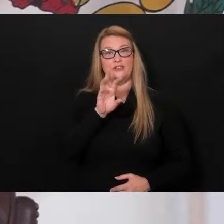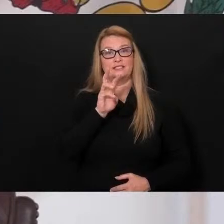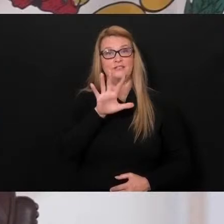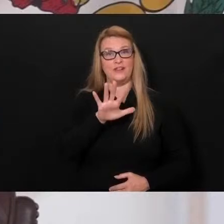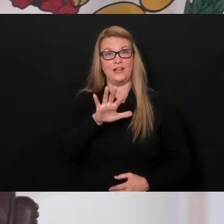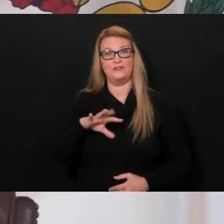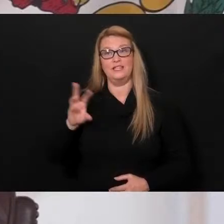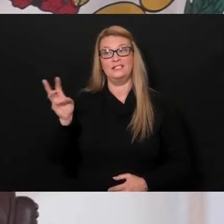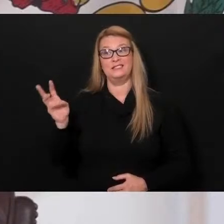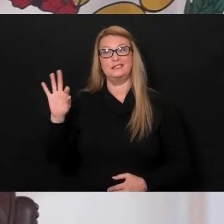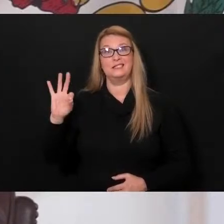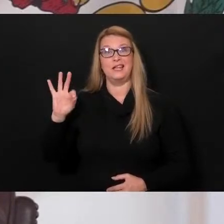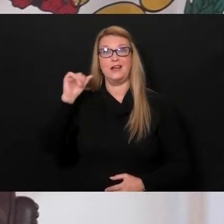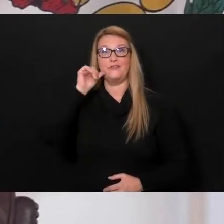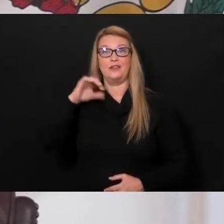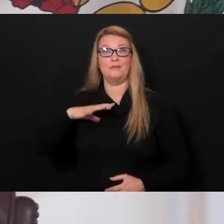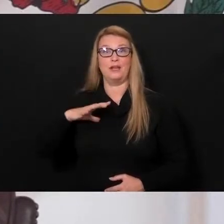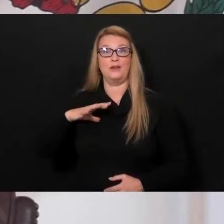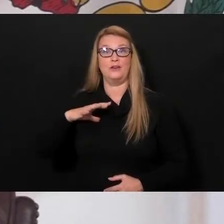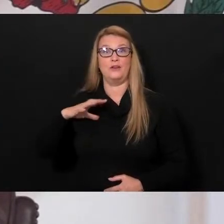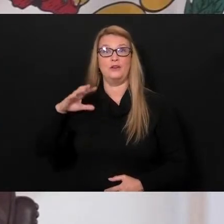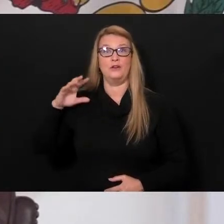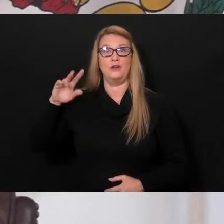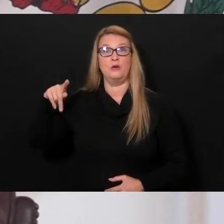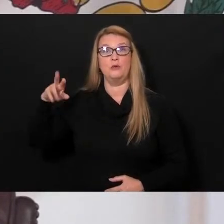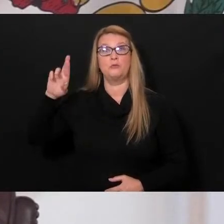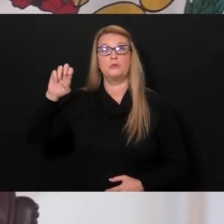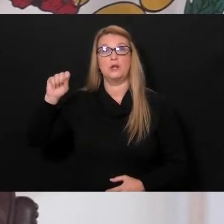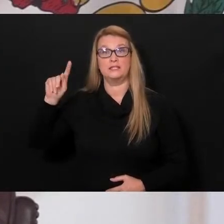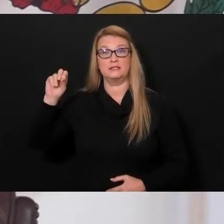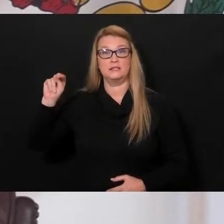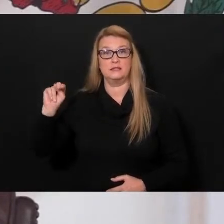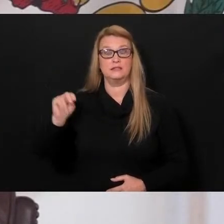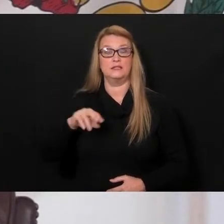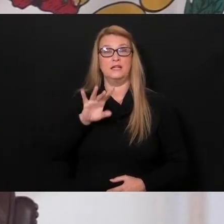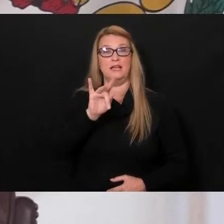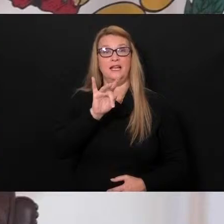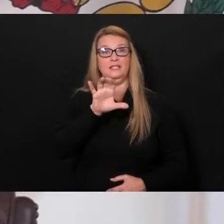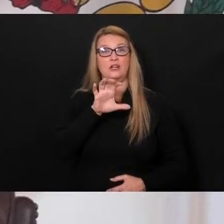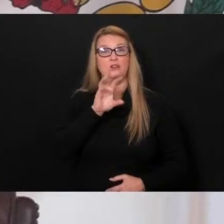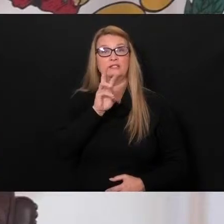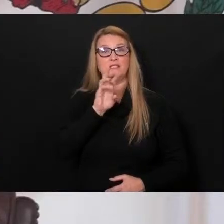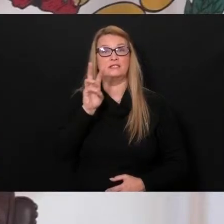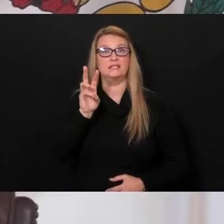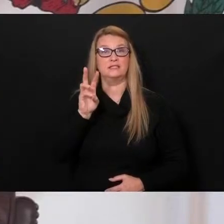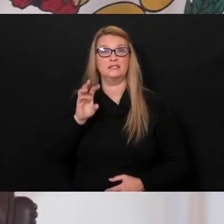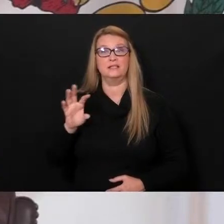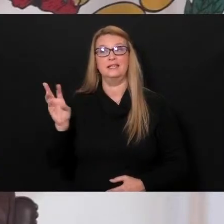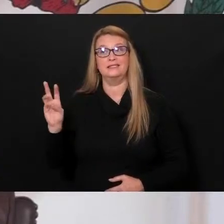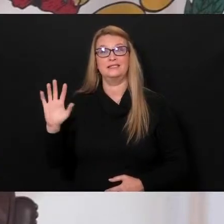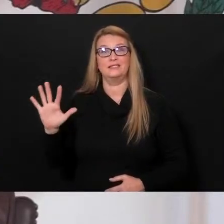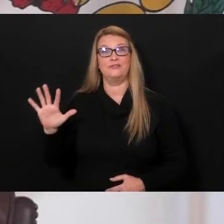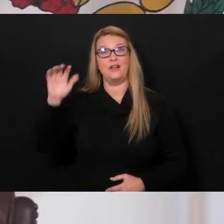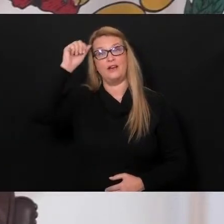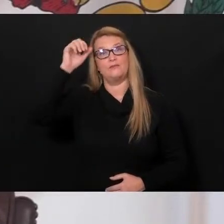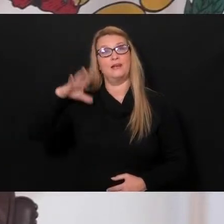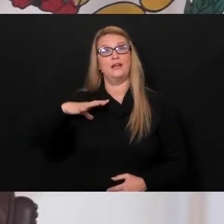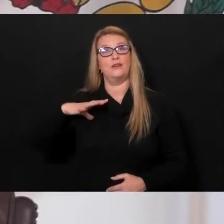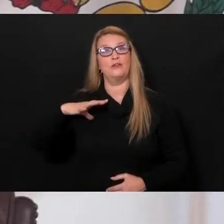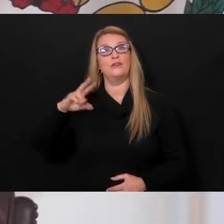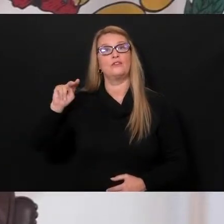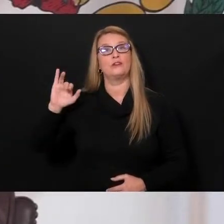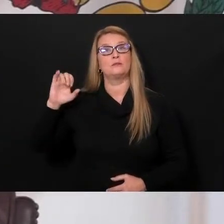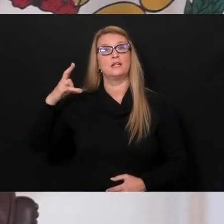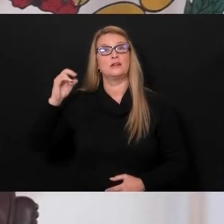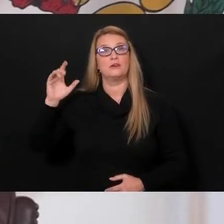is a 69-year-old female from Preston County. Our 1,866th death is a 65-year-old male from